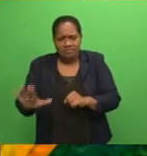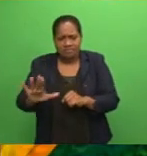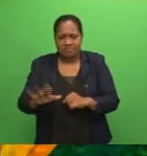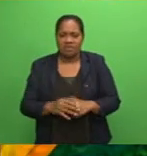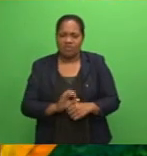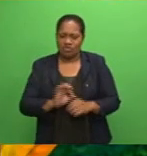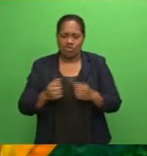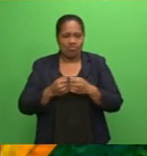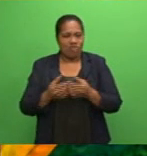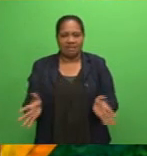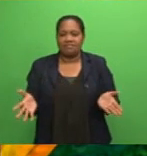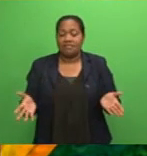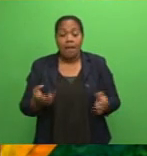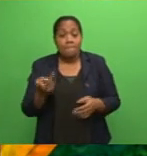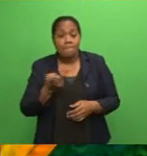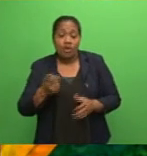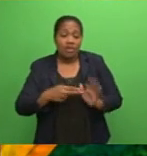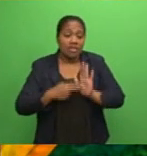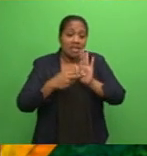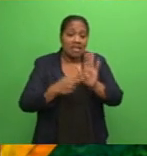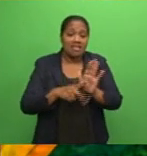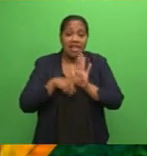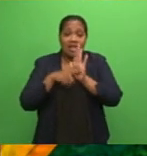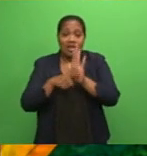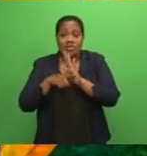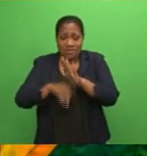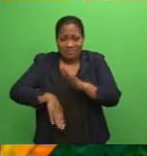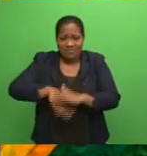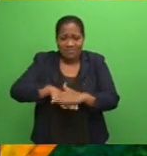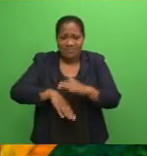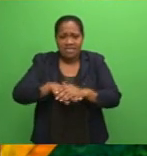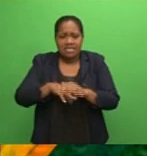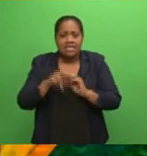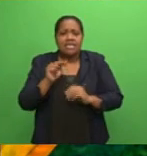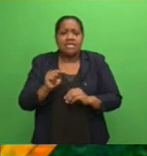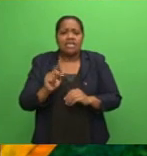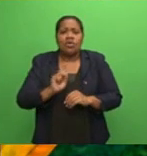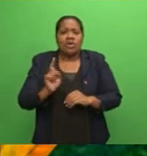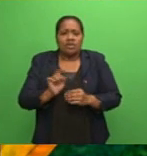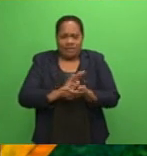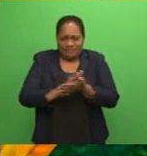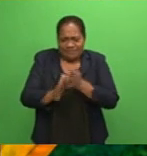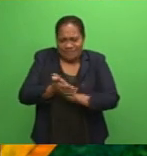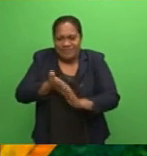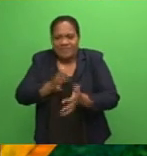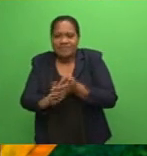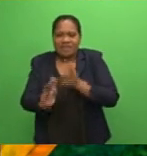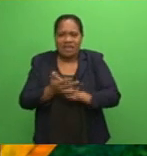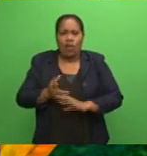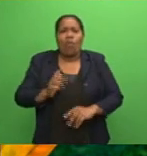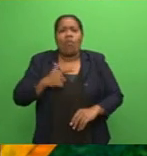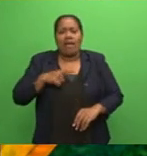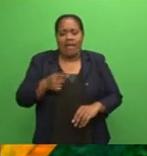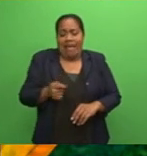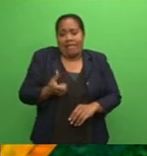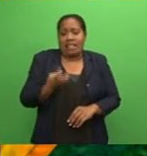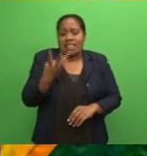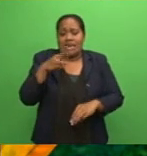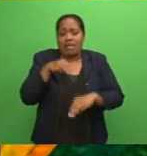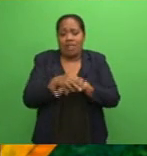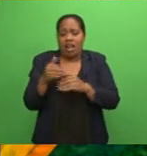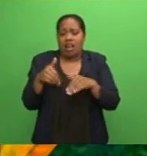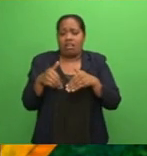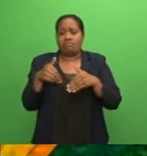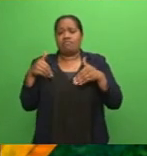Both Nandi and Lautoko football admit they need to dust off the cobwebs after 3 months away from the game. Having played out